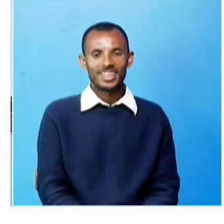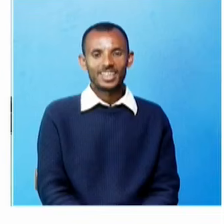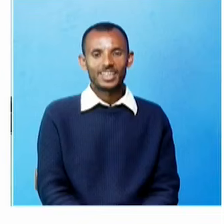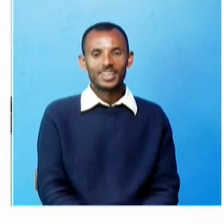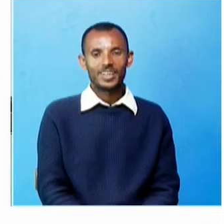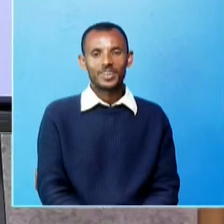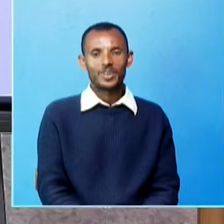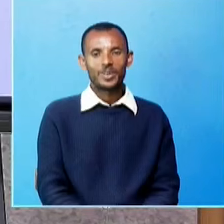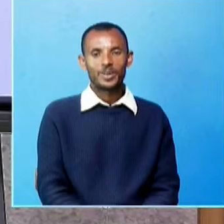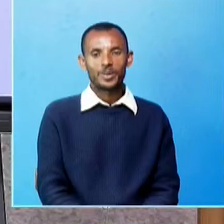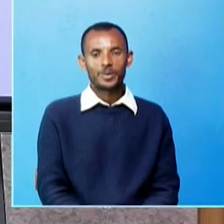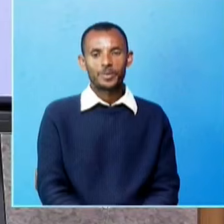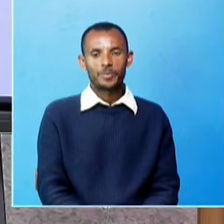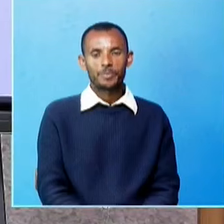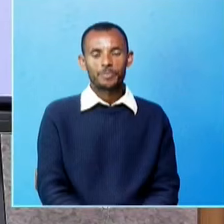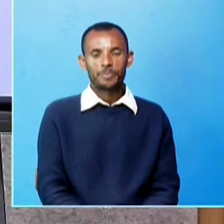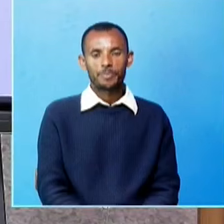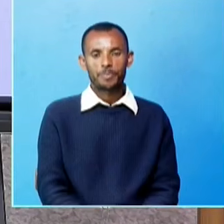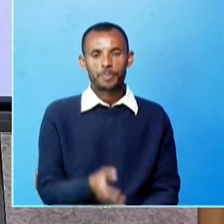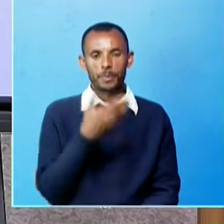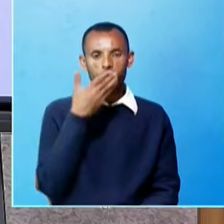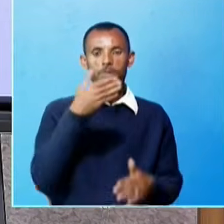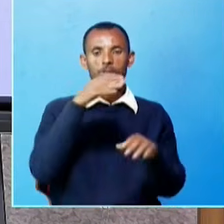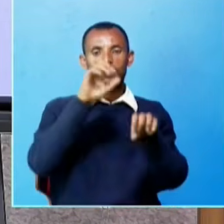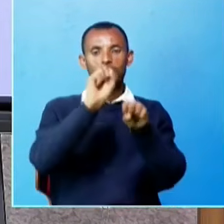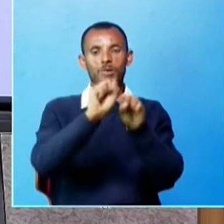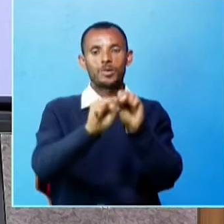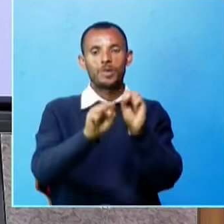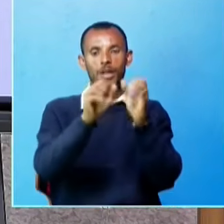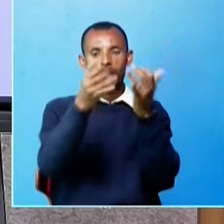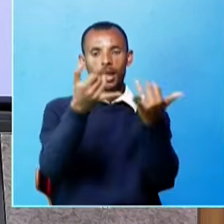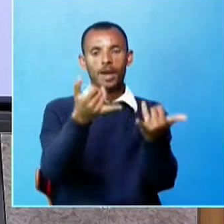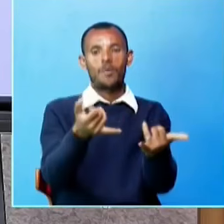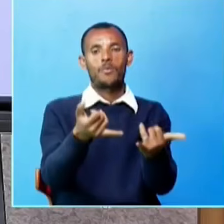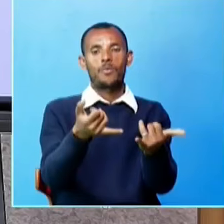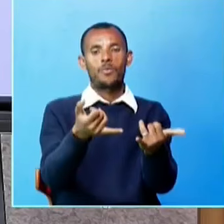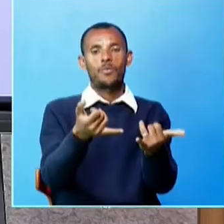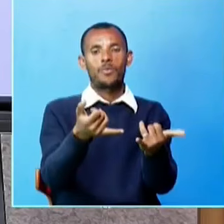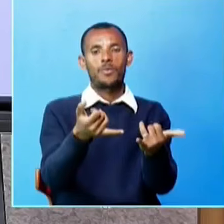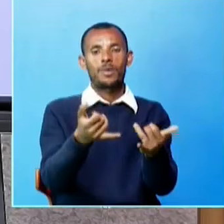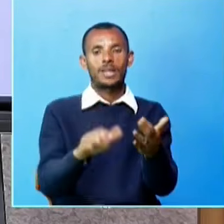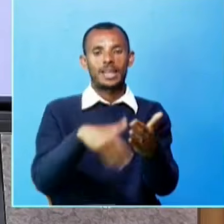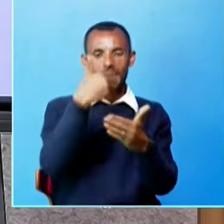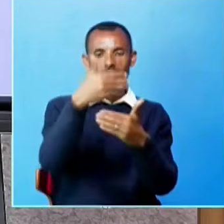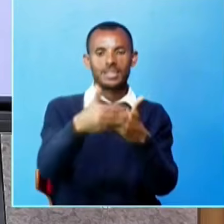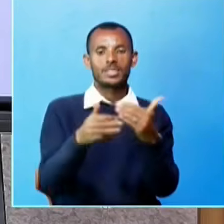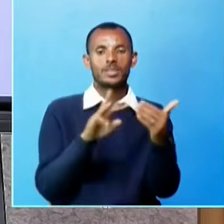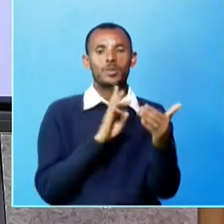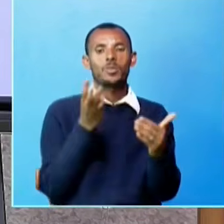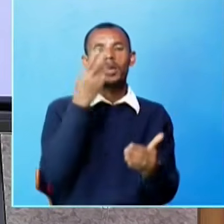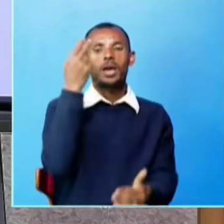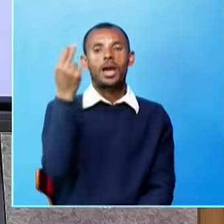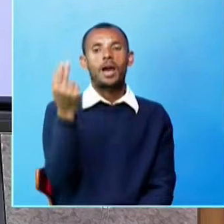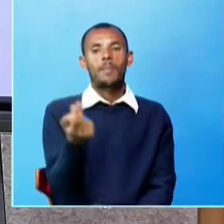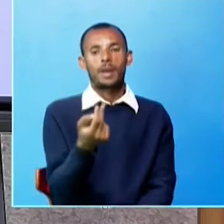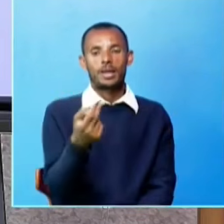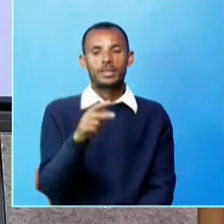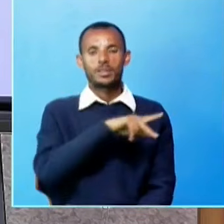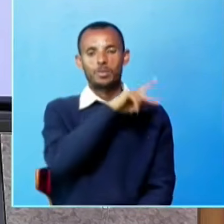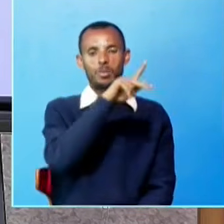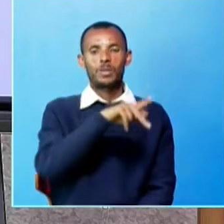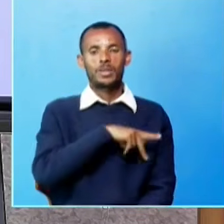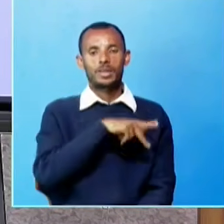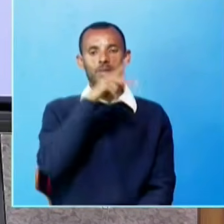ABFE. Good. So now, next we apply the property